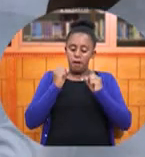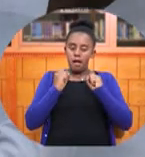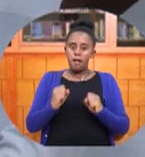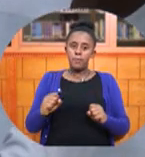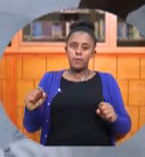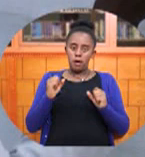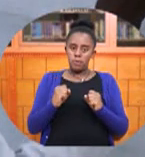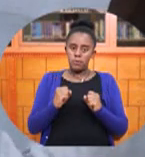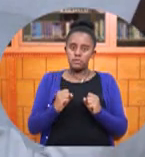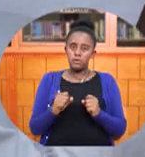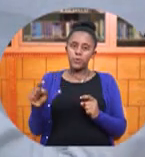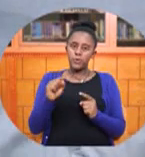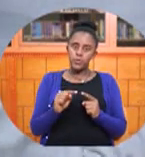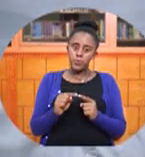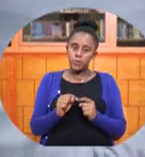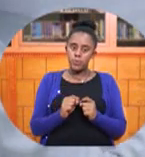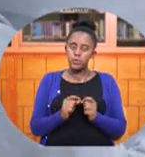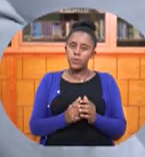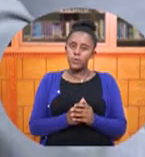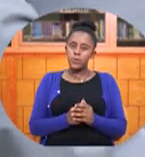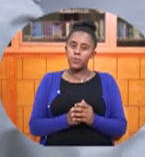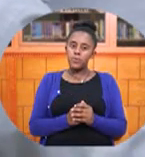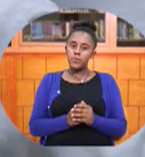They are able to